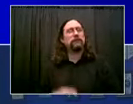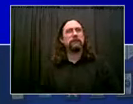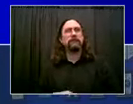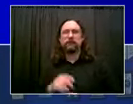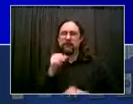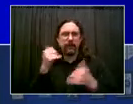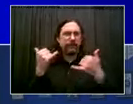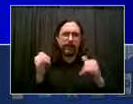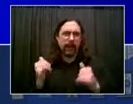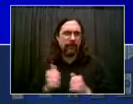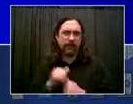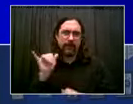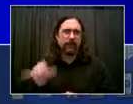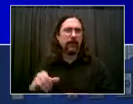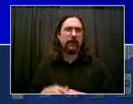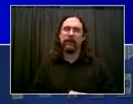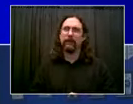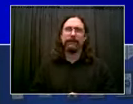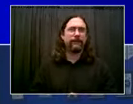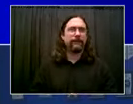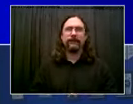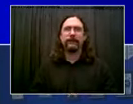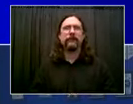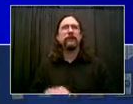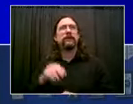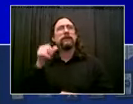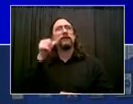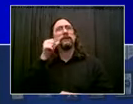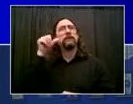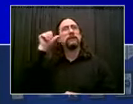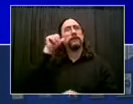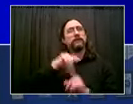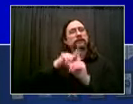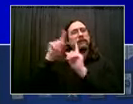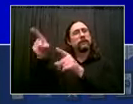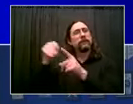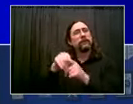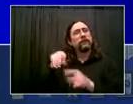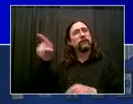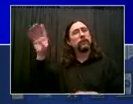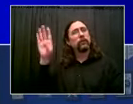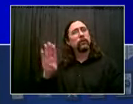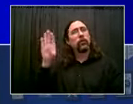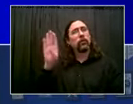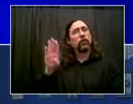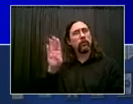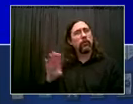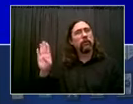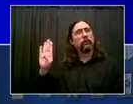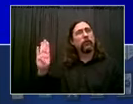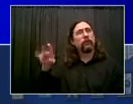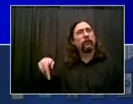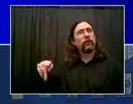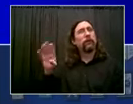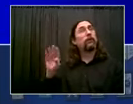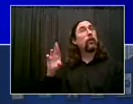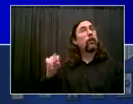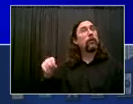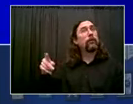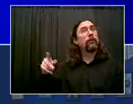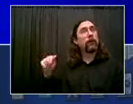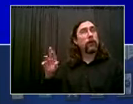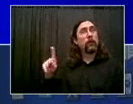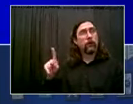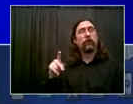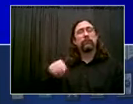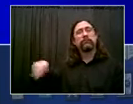presence. We know how to do this the right way, how to put the presence out there. That gives people a sense of security and certainly